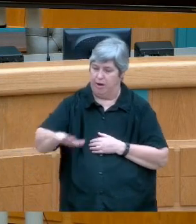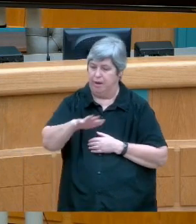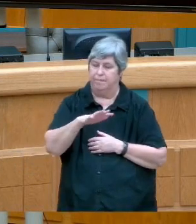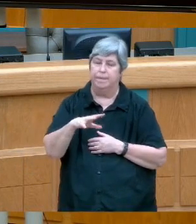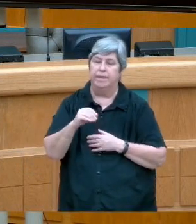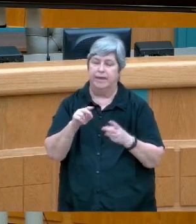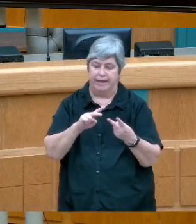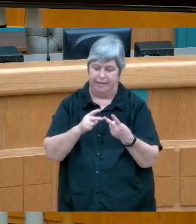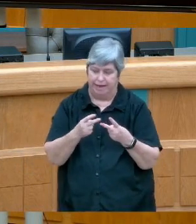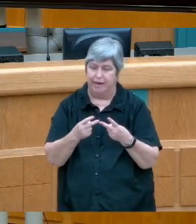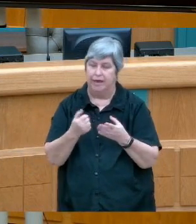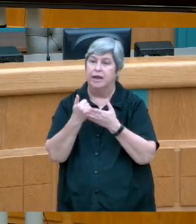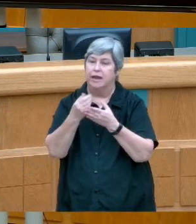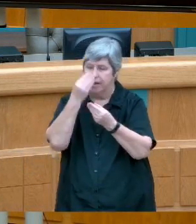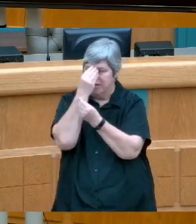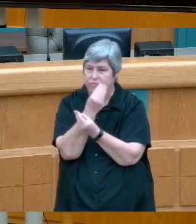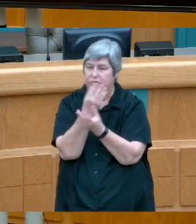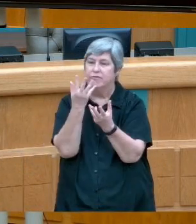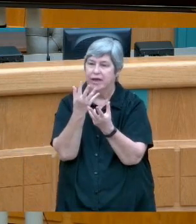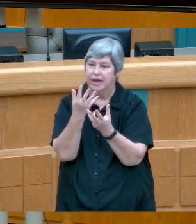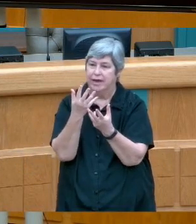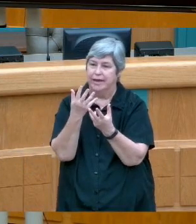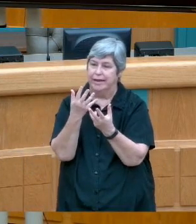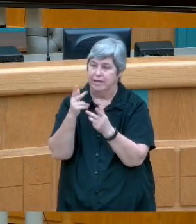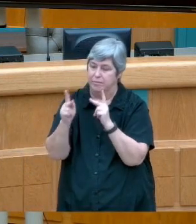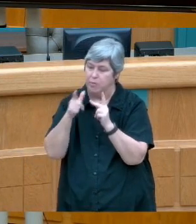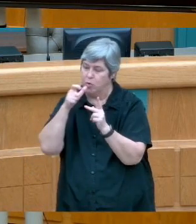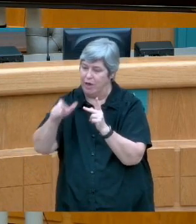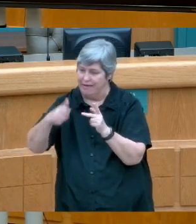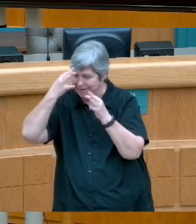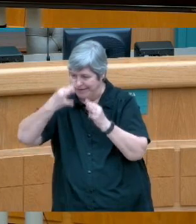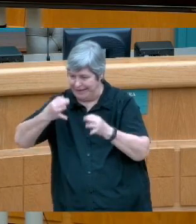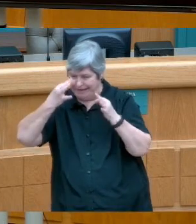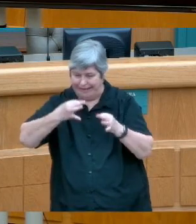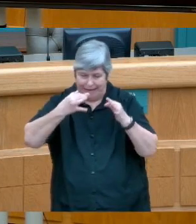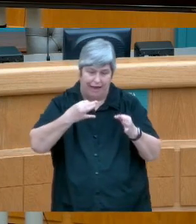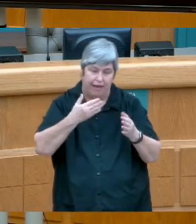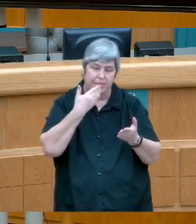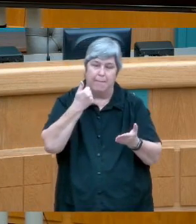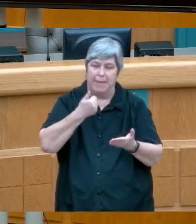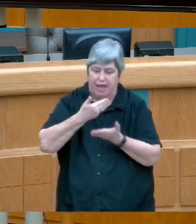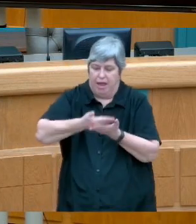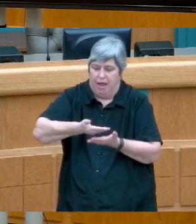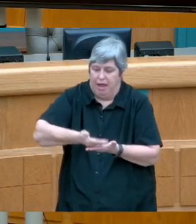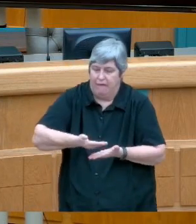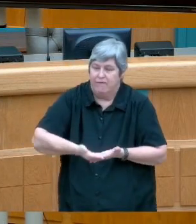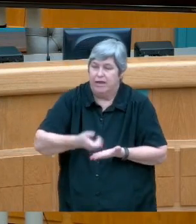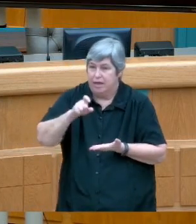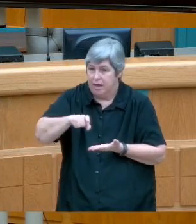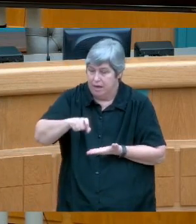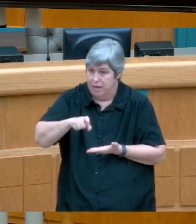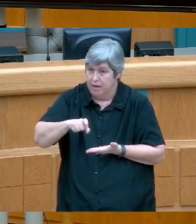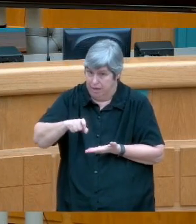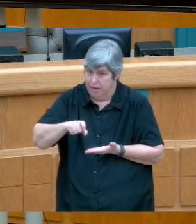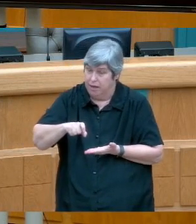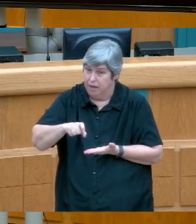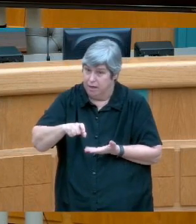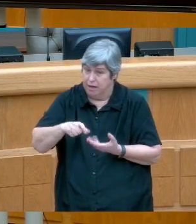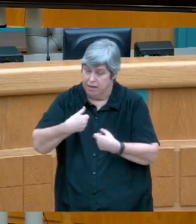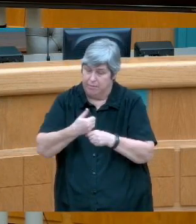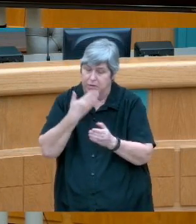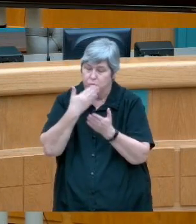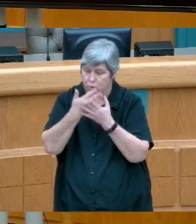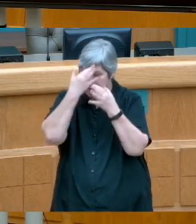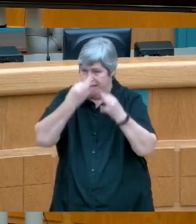two, to help provide our decision makers with the evidence they need to make evidence-based